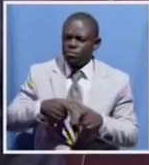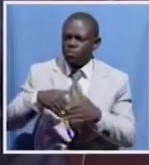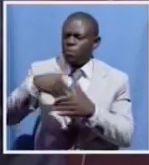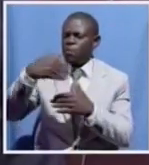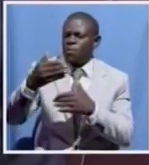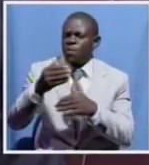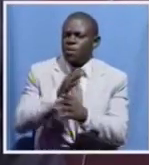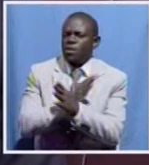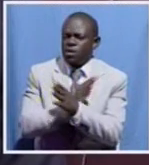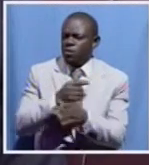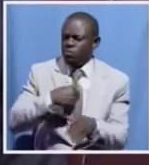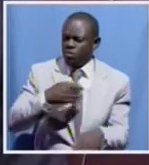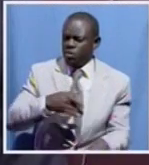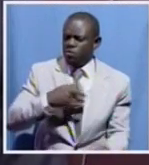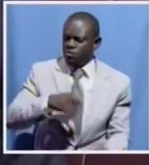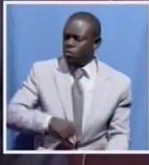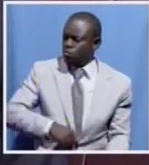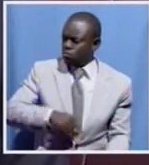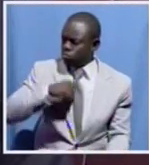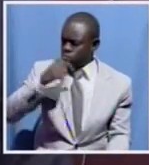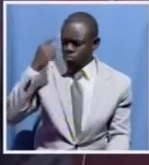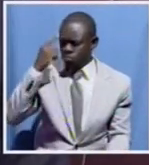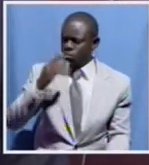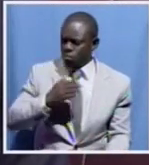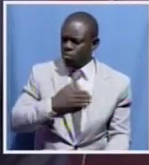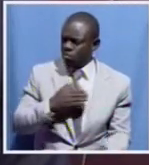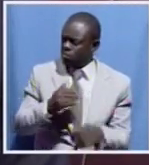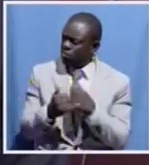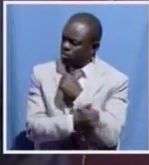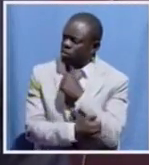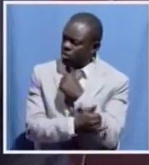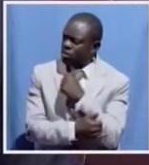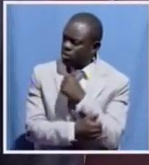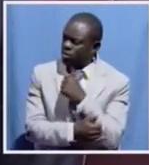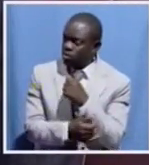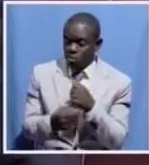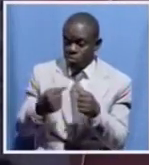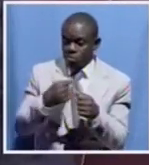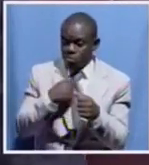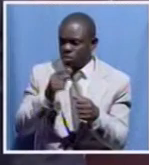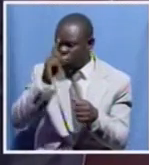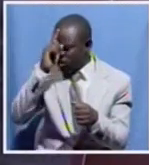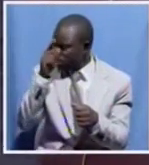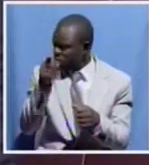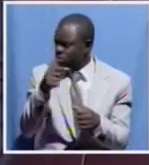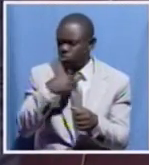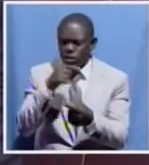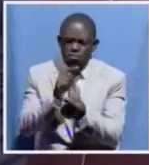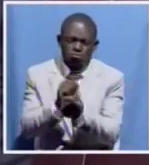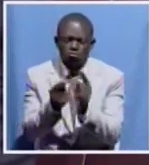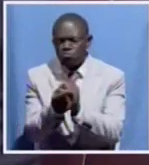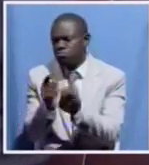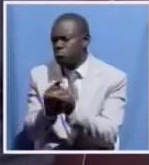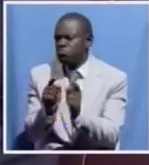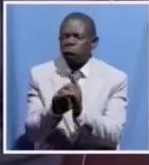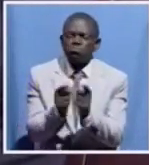not even been to Zambia. When they see your flag and the lapel, and when you talk to them, they say, oh, I've heard very great things.